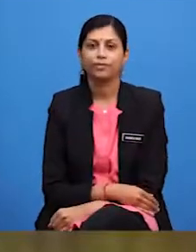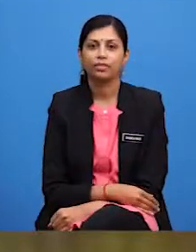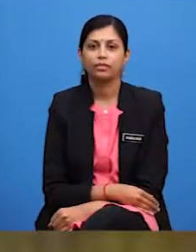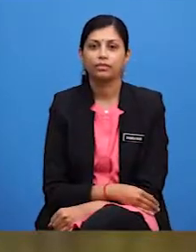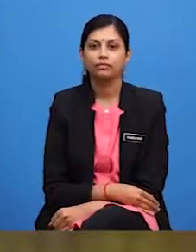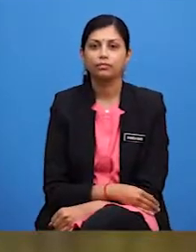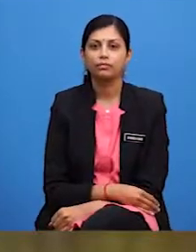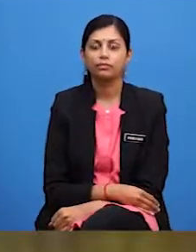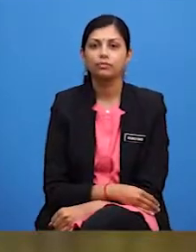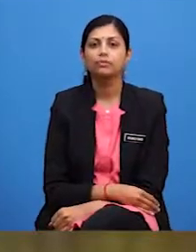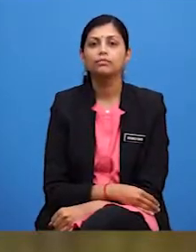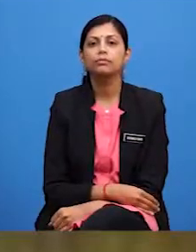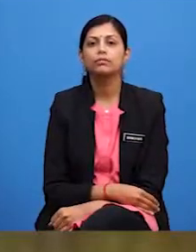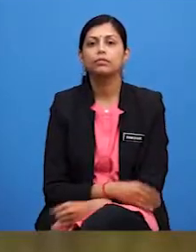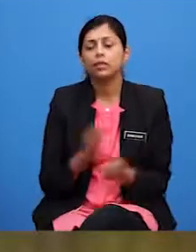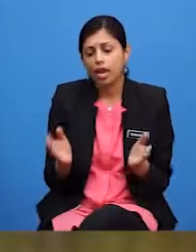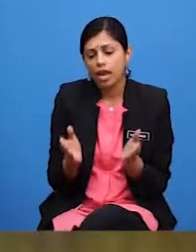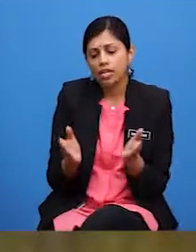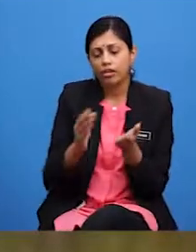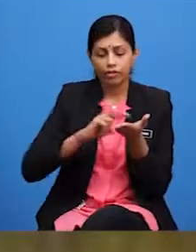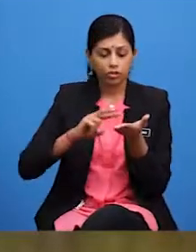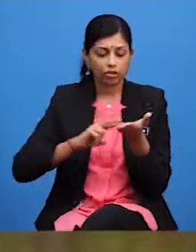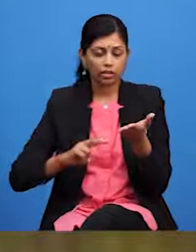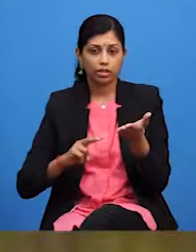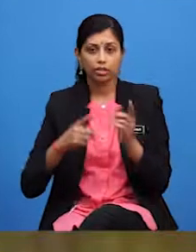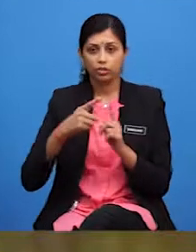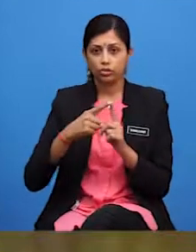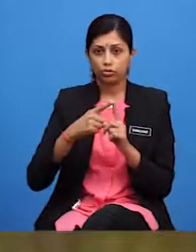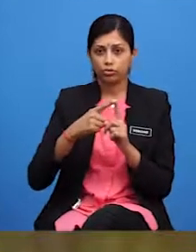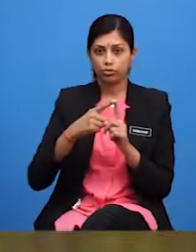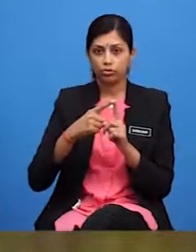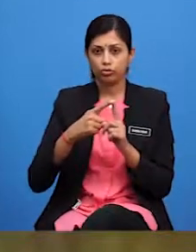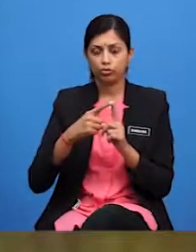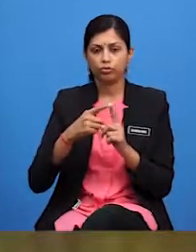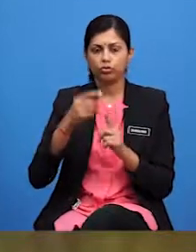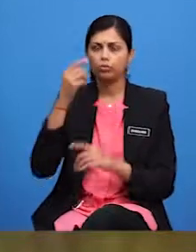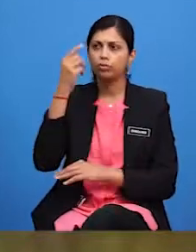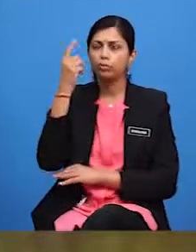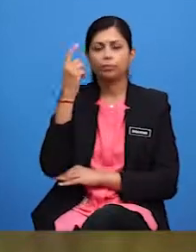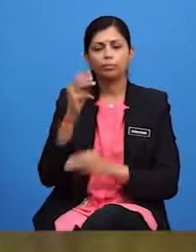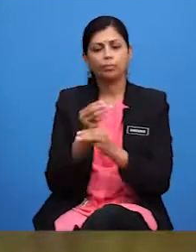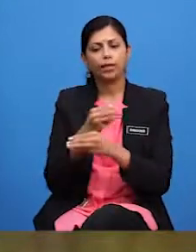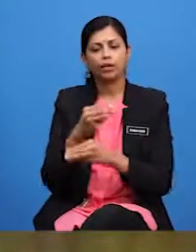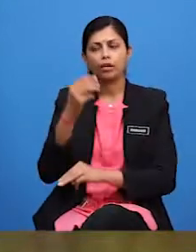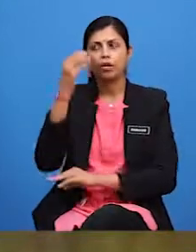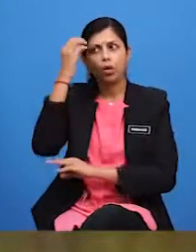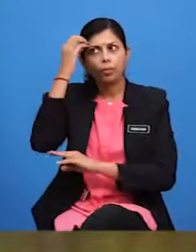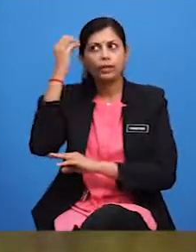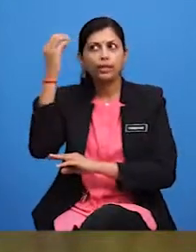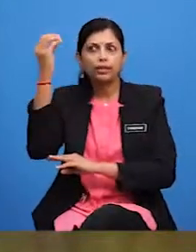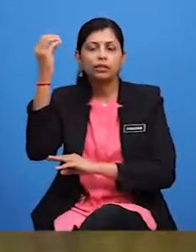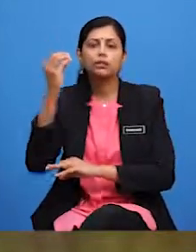and it involves encouraging the reader to form opinions, make